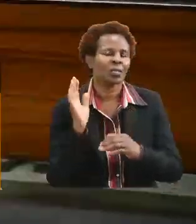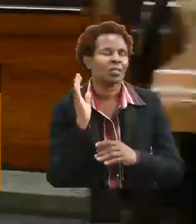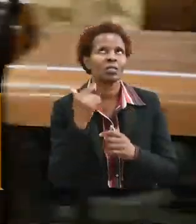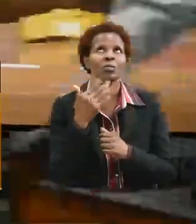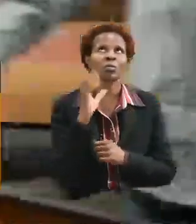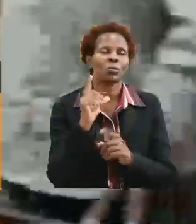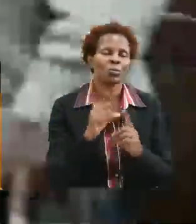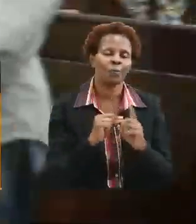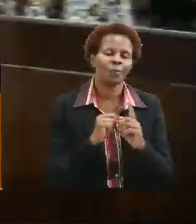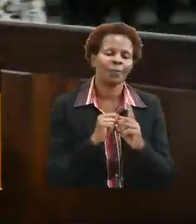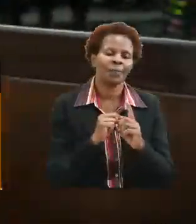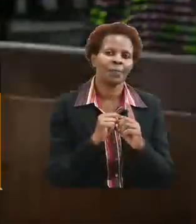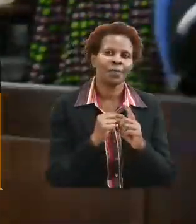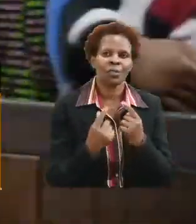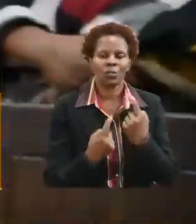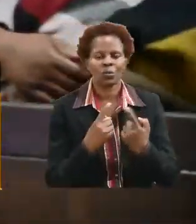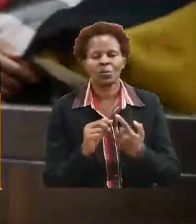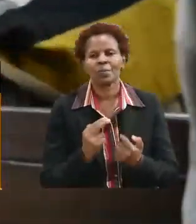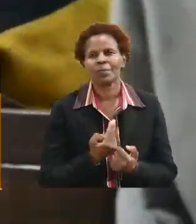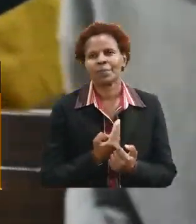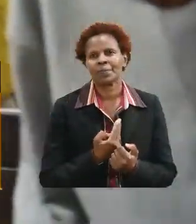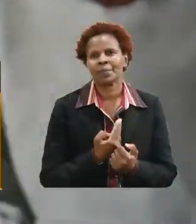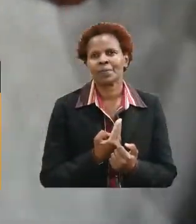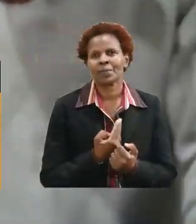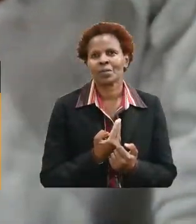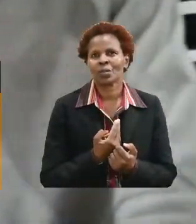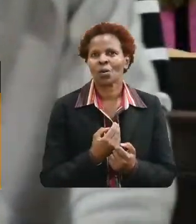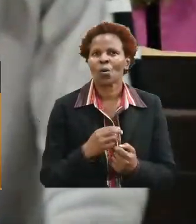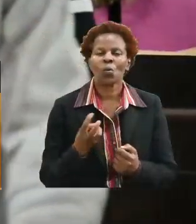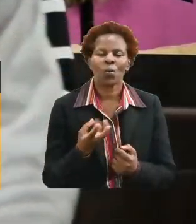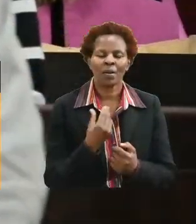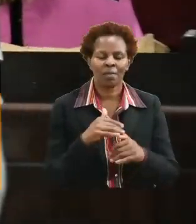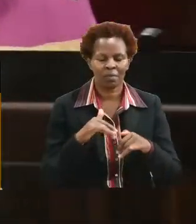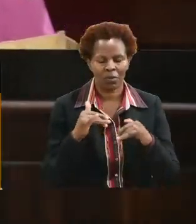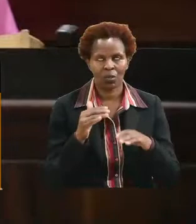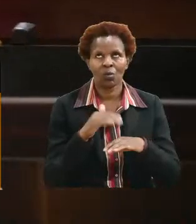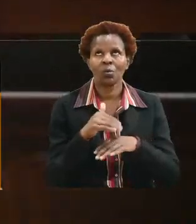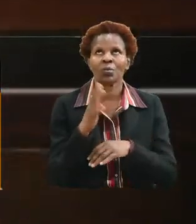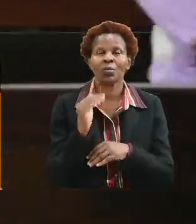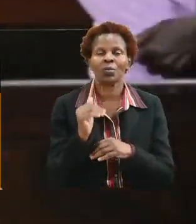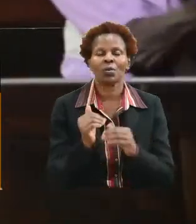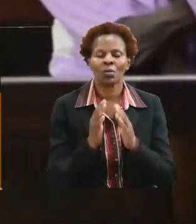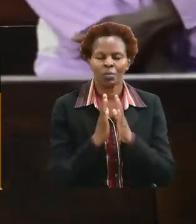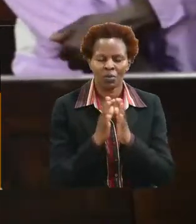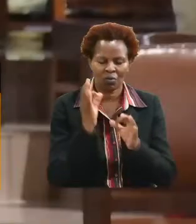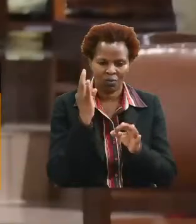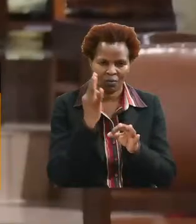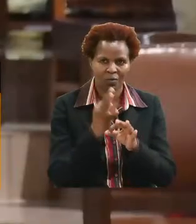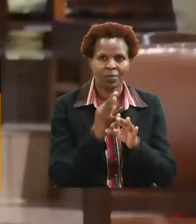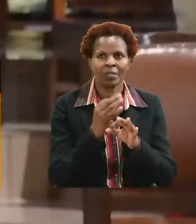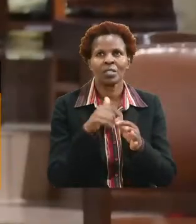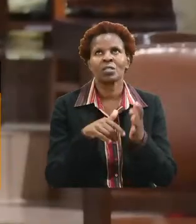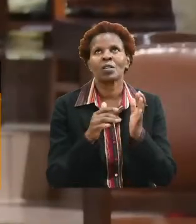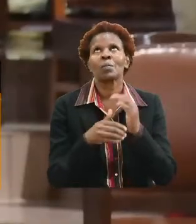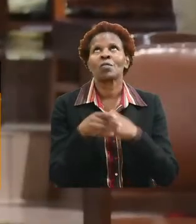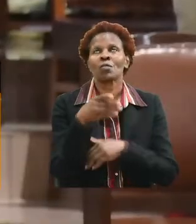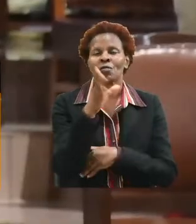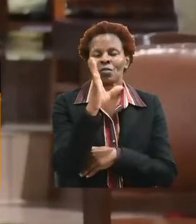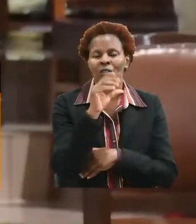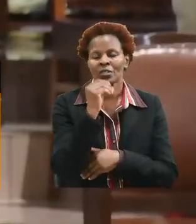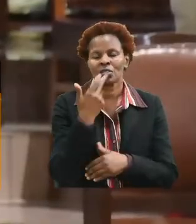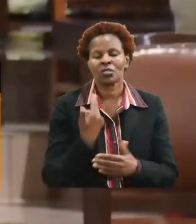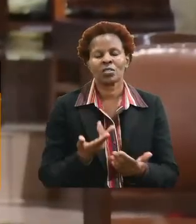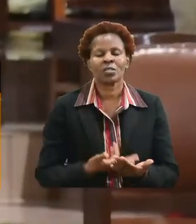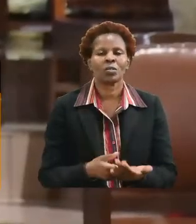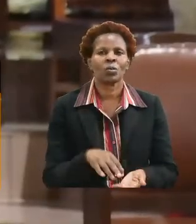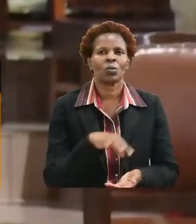your word. Speak to us, for we are waiting. For this is our prayer of faith, in the name of the Father, of